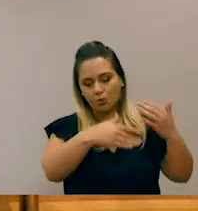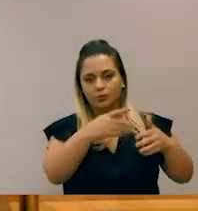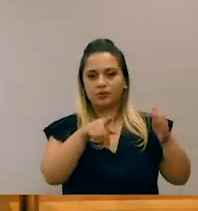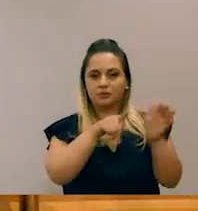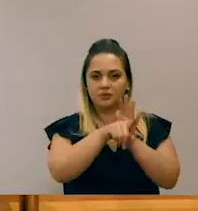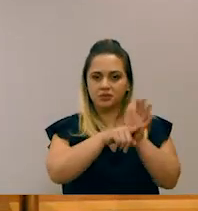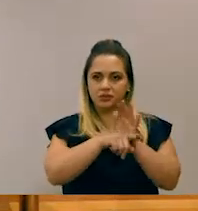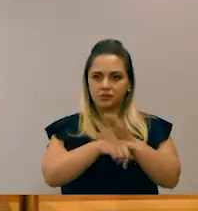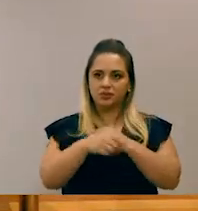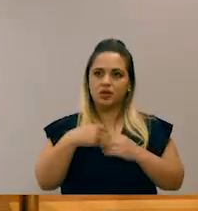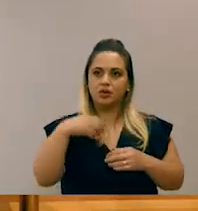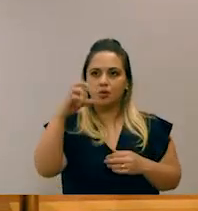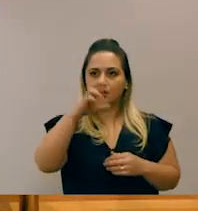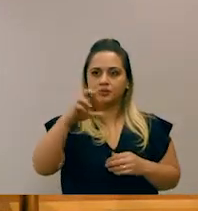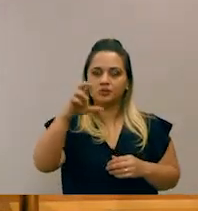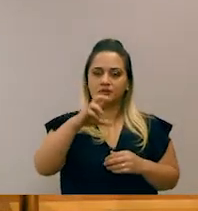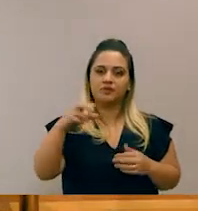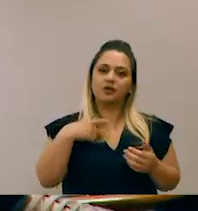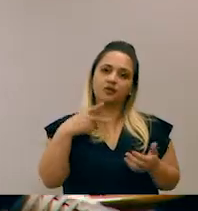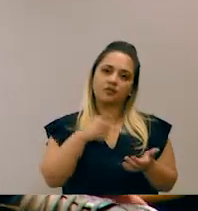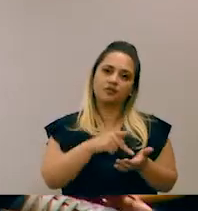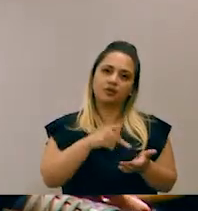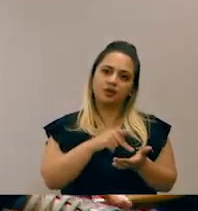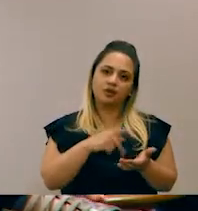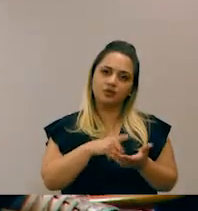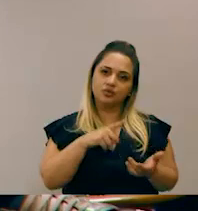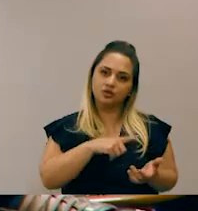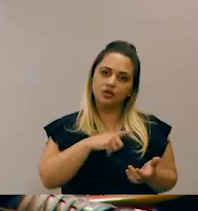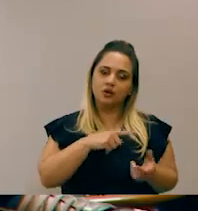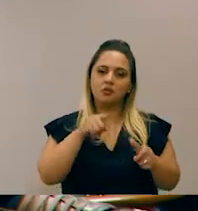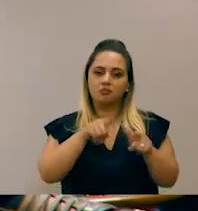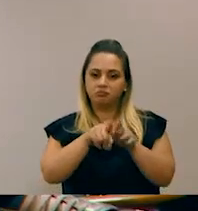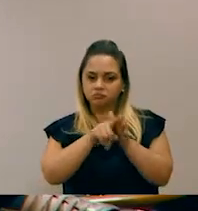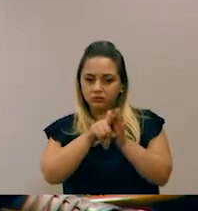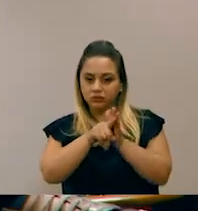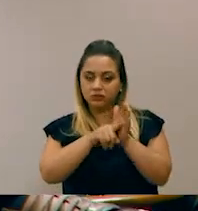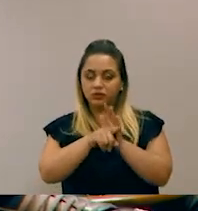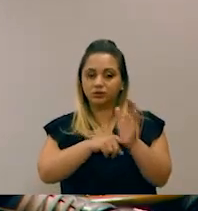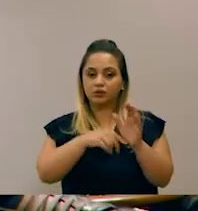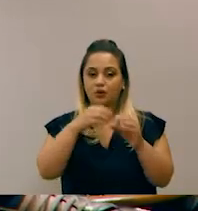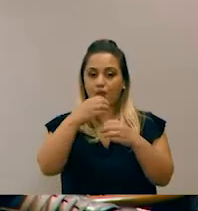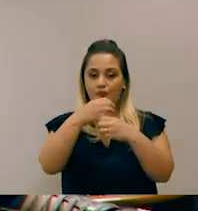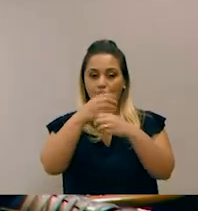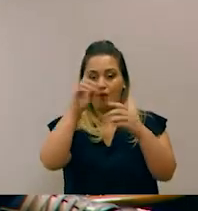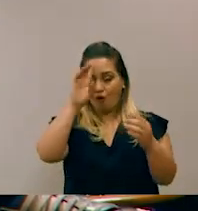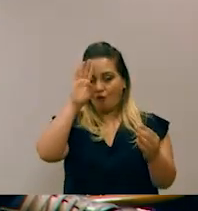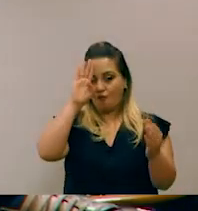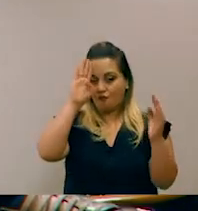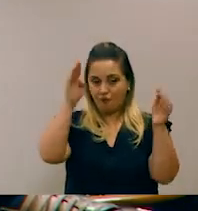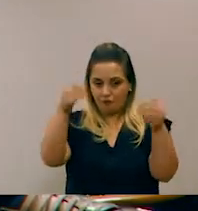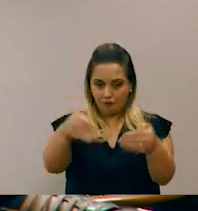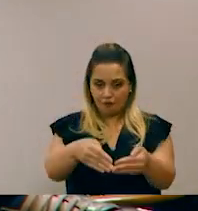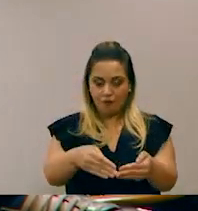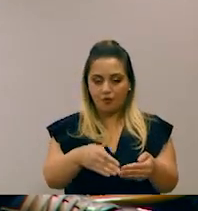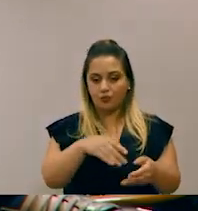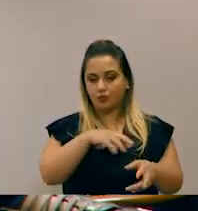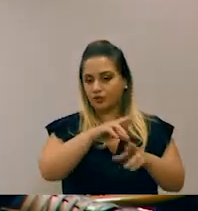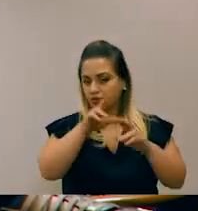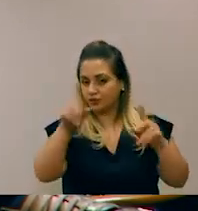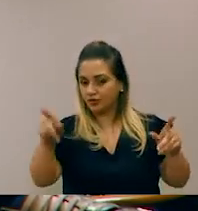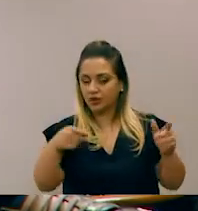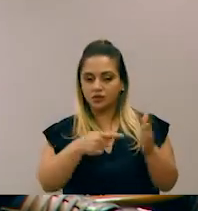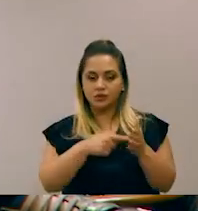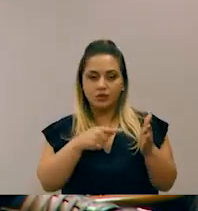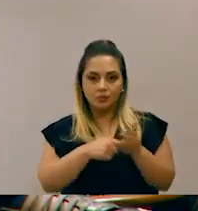throughout my research, what I could notice is that, in fact, there were researchers with different focus on